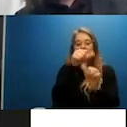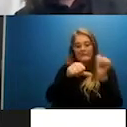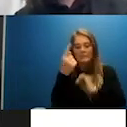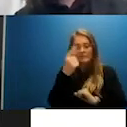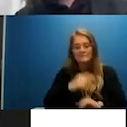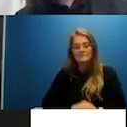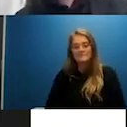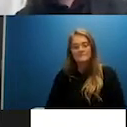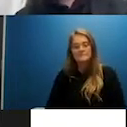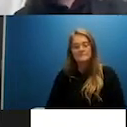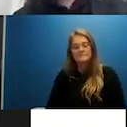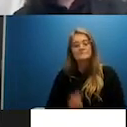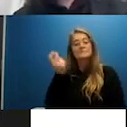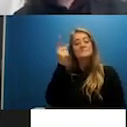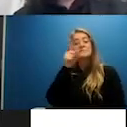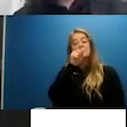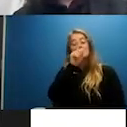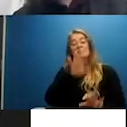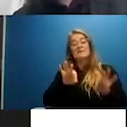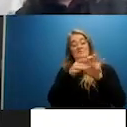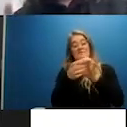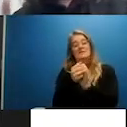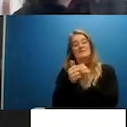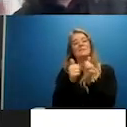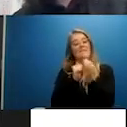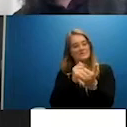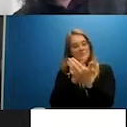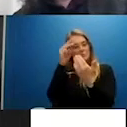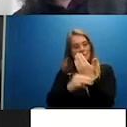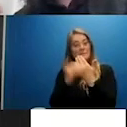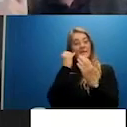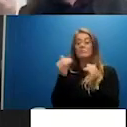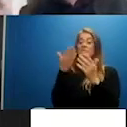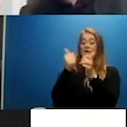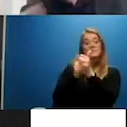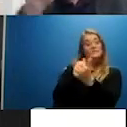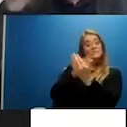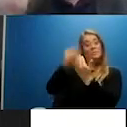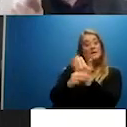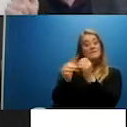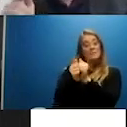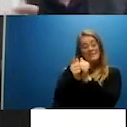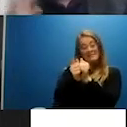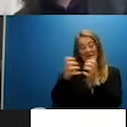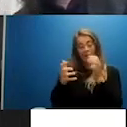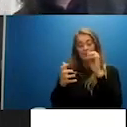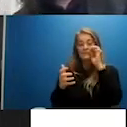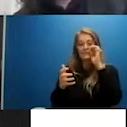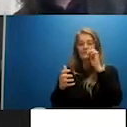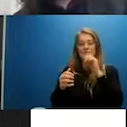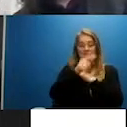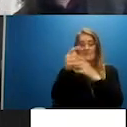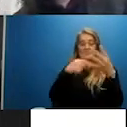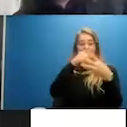when it comes to a prevention program. If you offer a prevention program and you don't embrace all 4 branches of